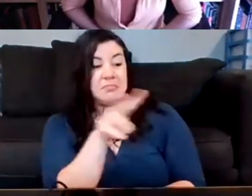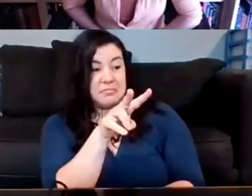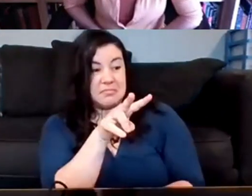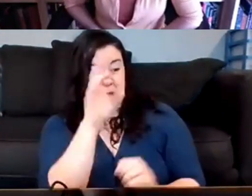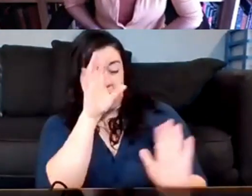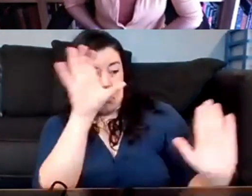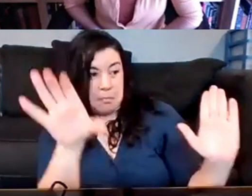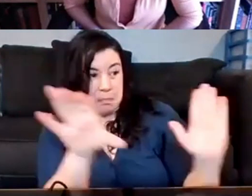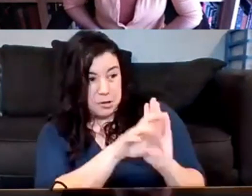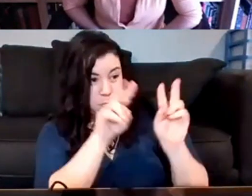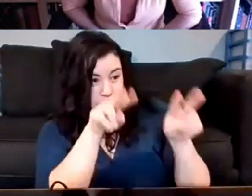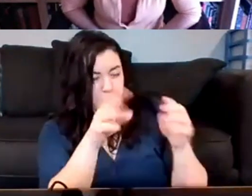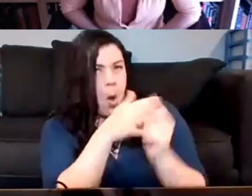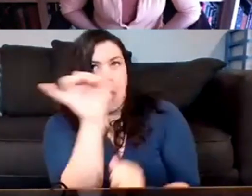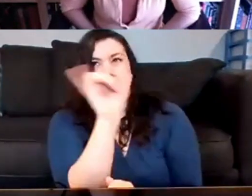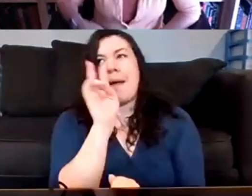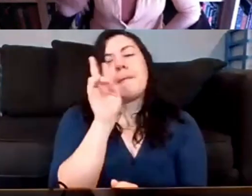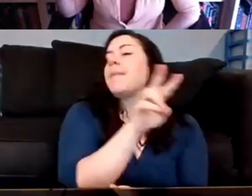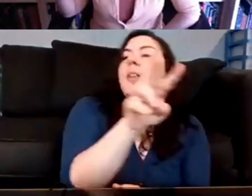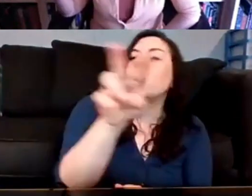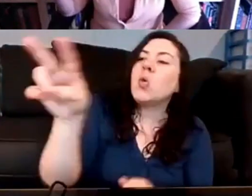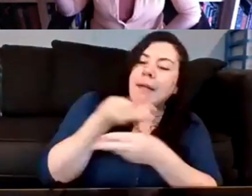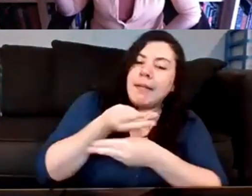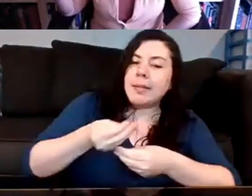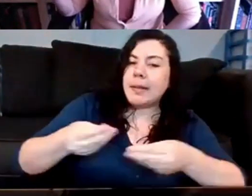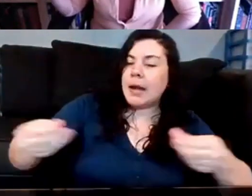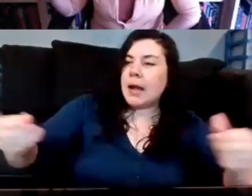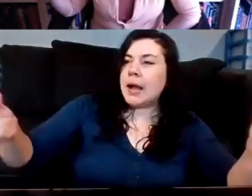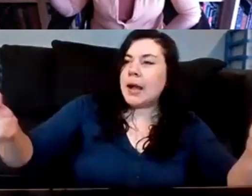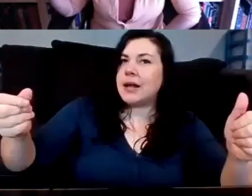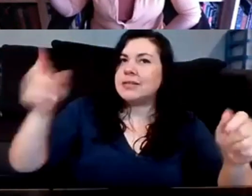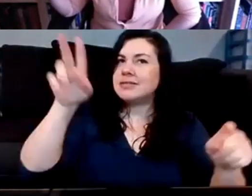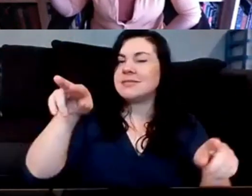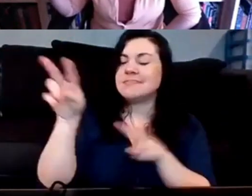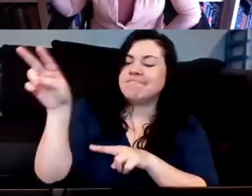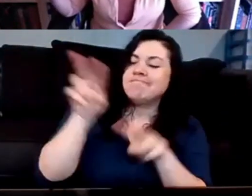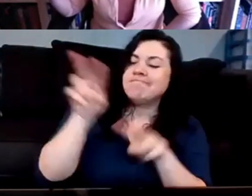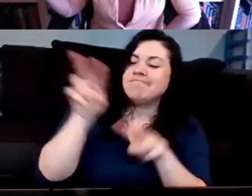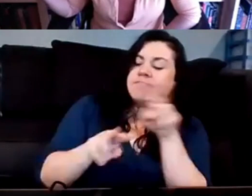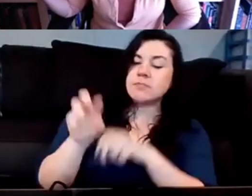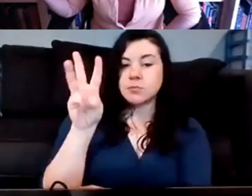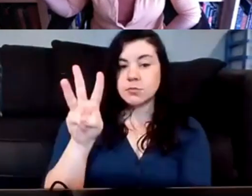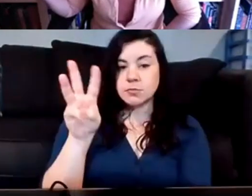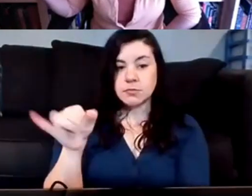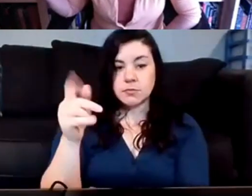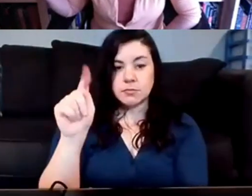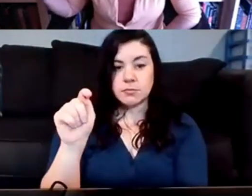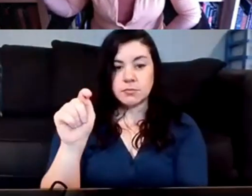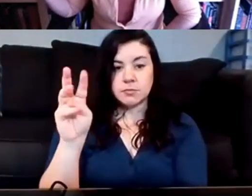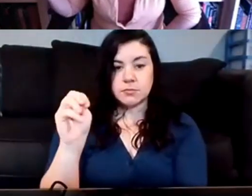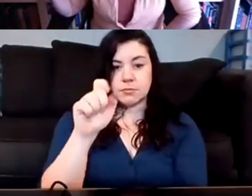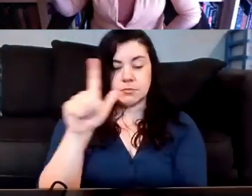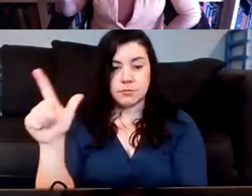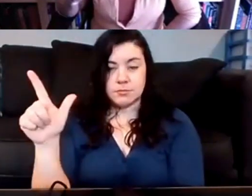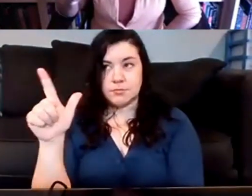at a landscape. And, this is an observation that W.J.T. Mitchell makes in his anthology, Landscape and